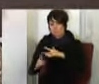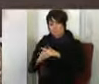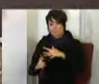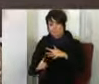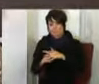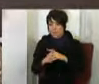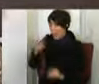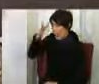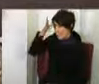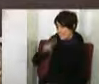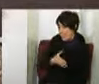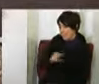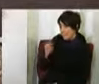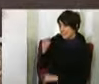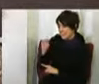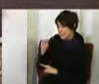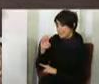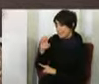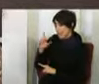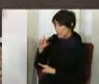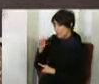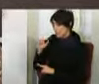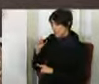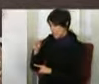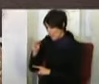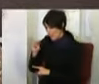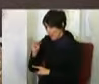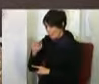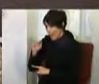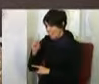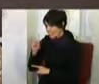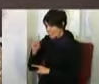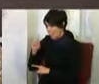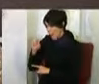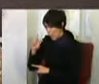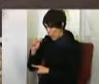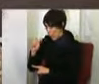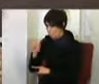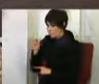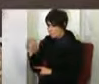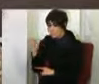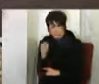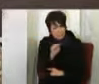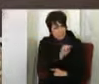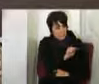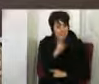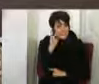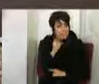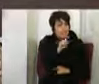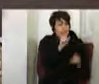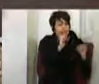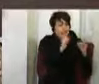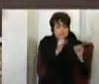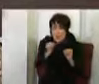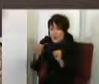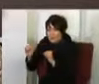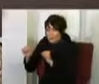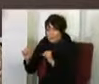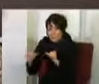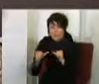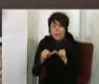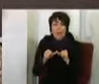Mandela. And we see it in each and every one of us as we hold true, even in the midst